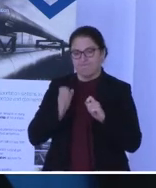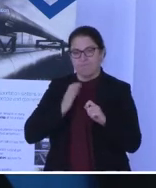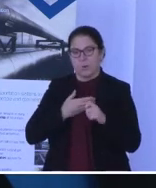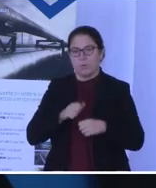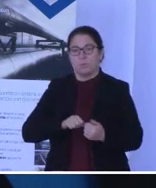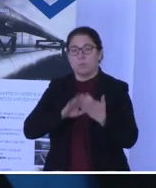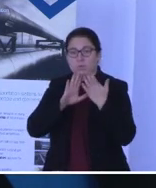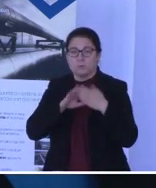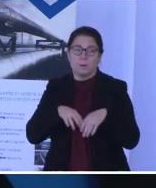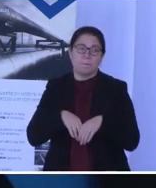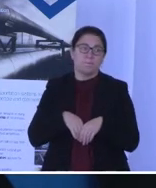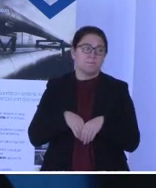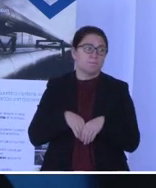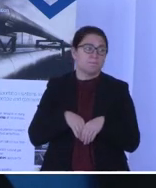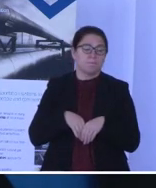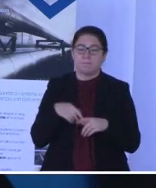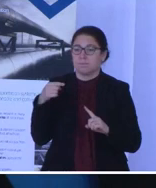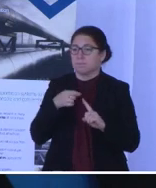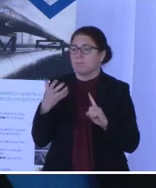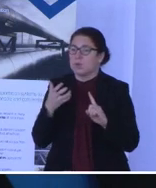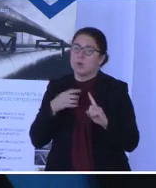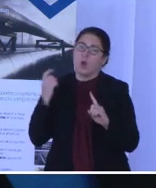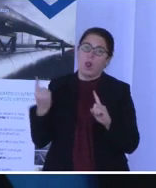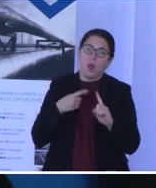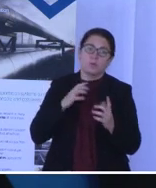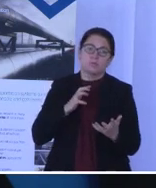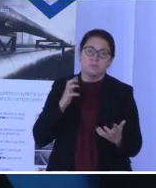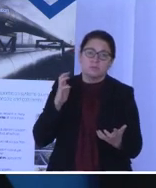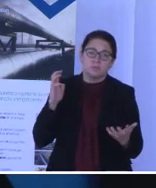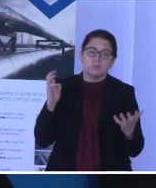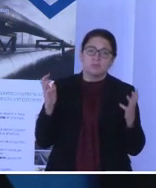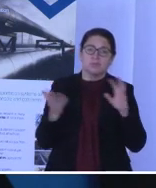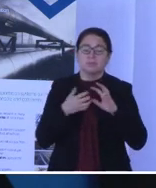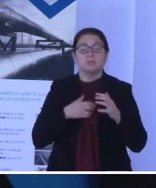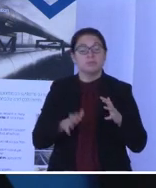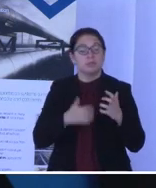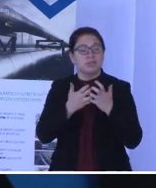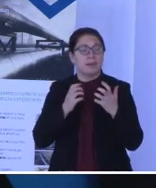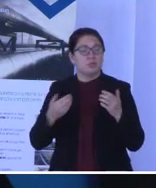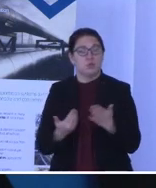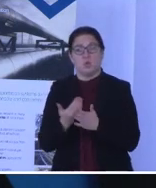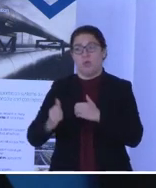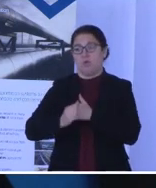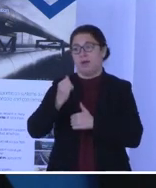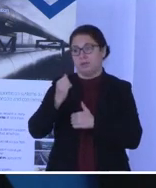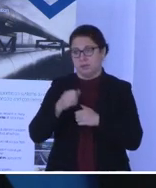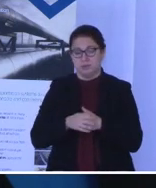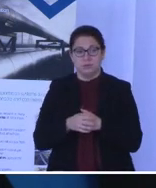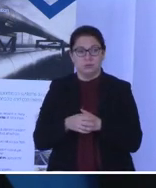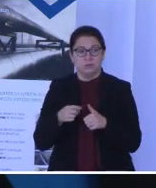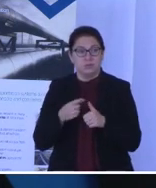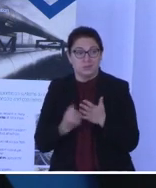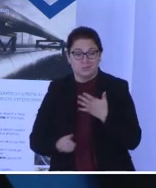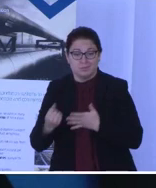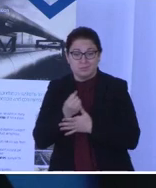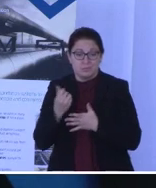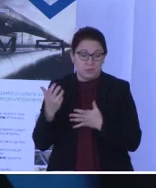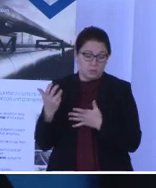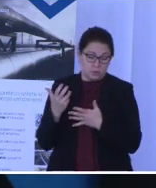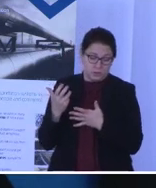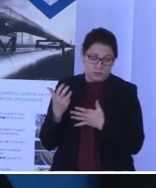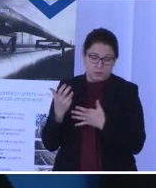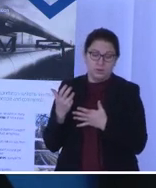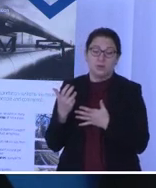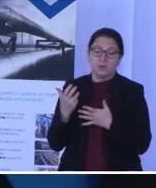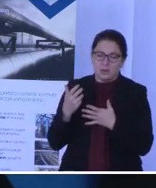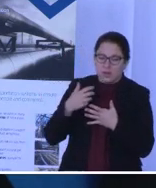about evolving to meet adapting threats. First and foremost, it's about the skill and diligence of the